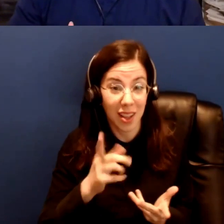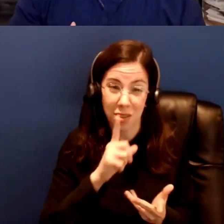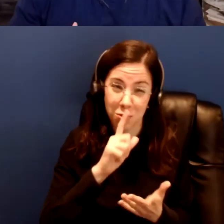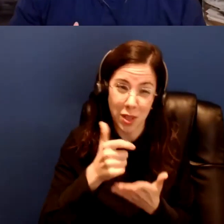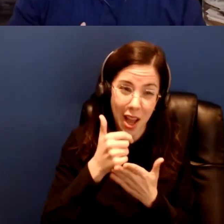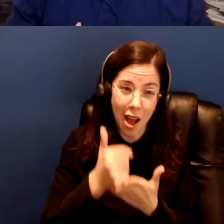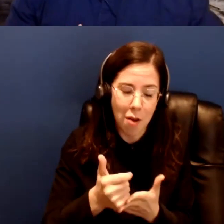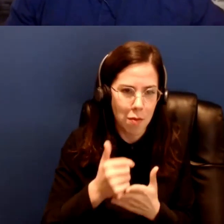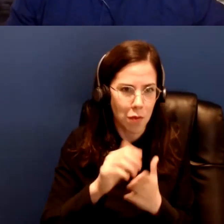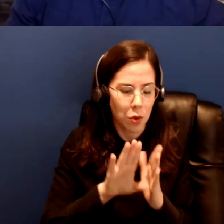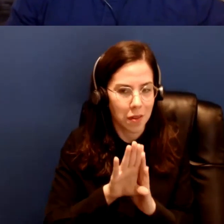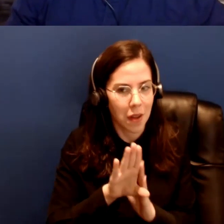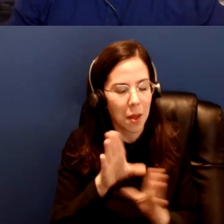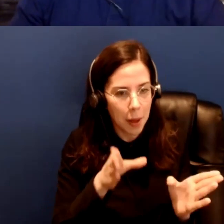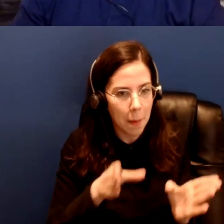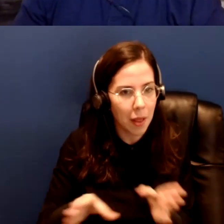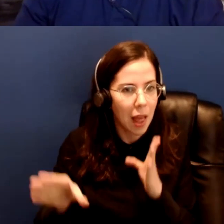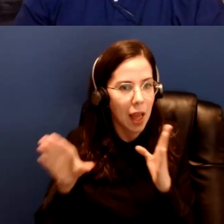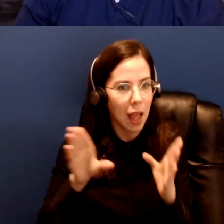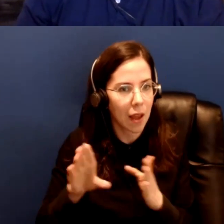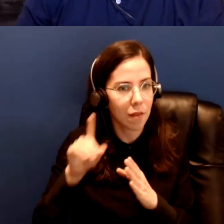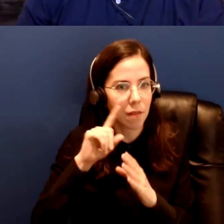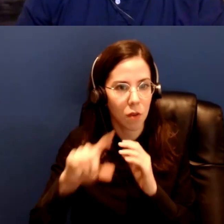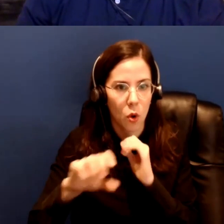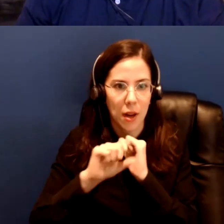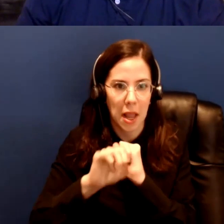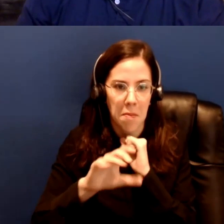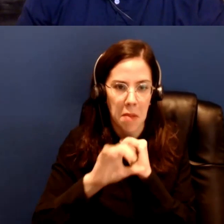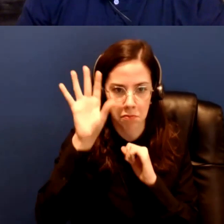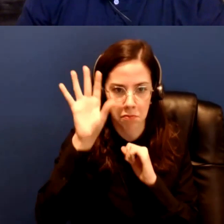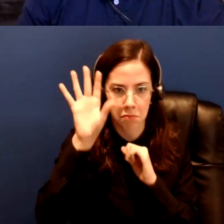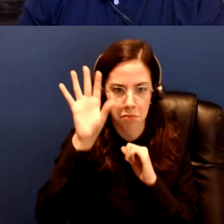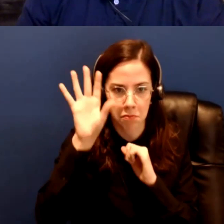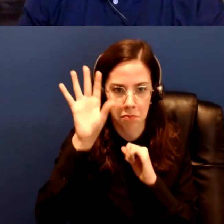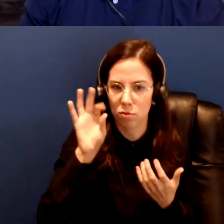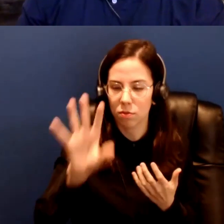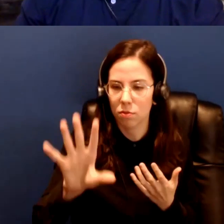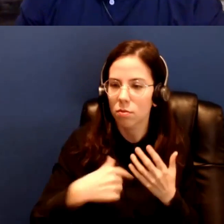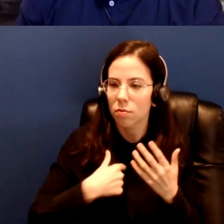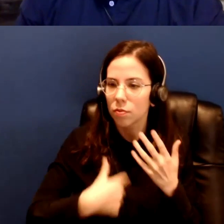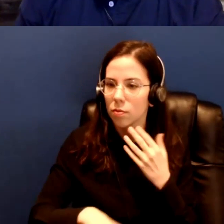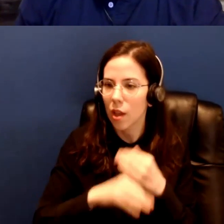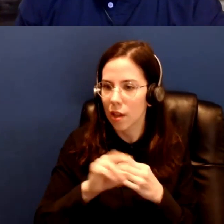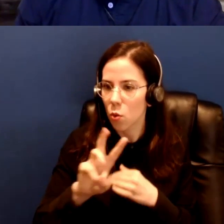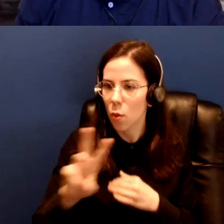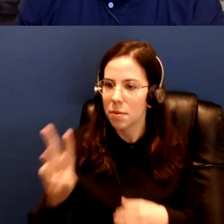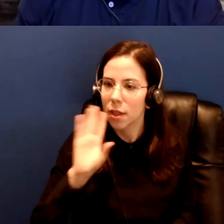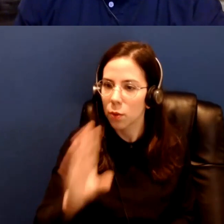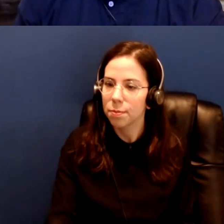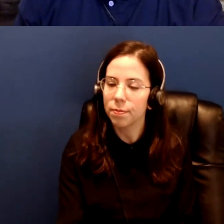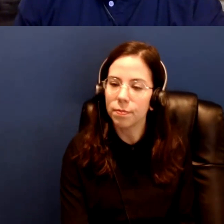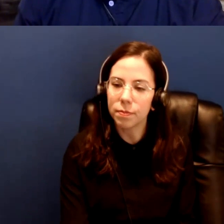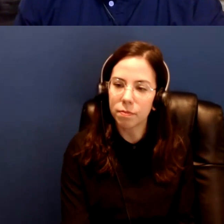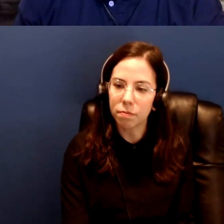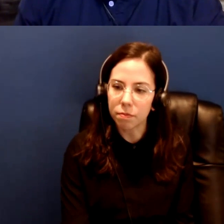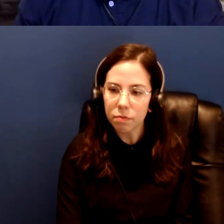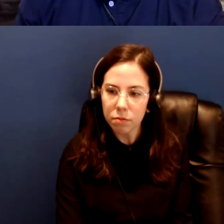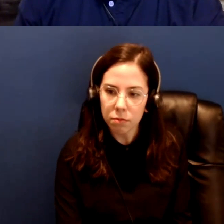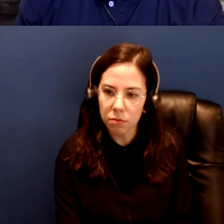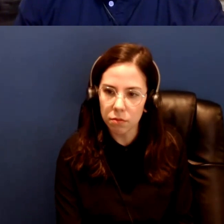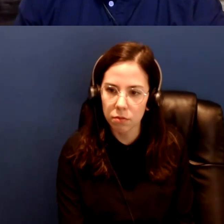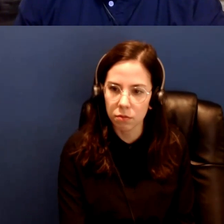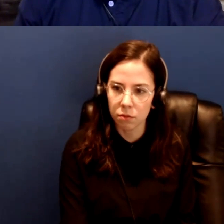campaign. So I offer that to the group as well, and I'll add that to the chat. Um, let's